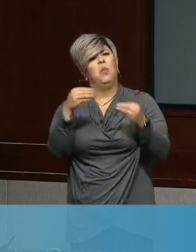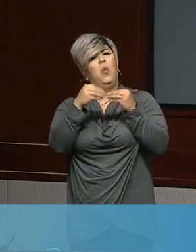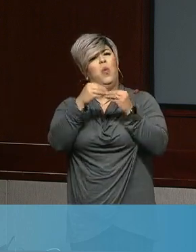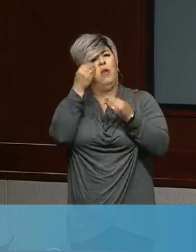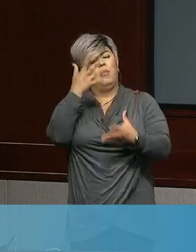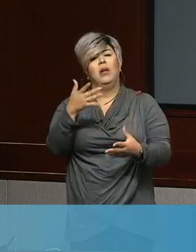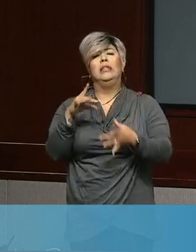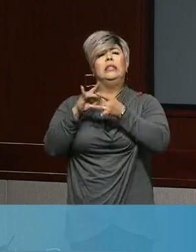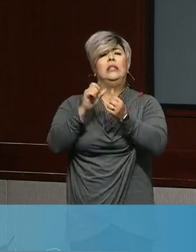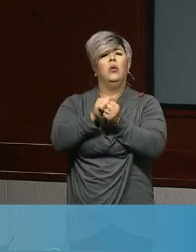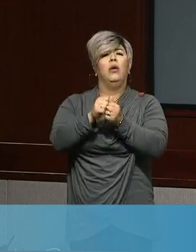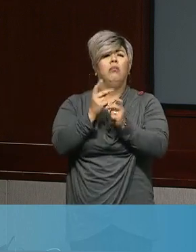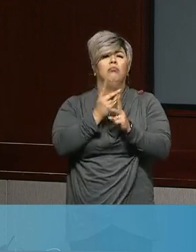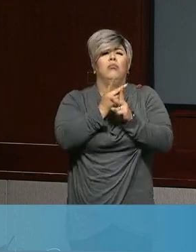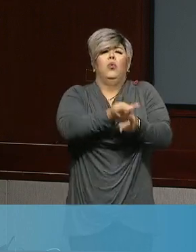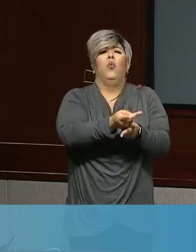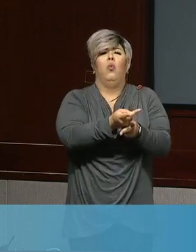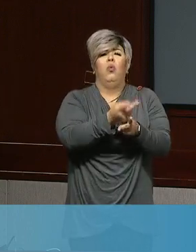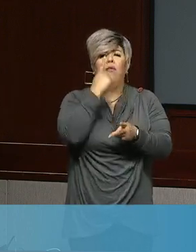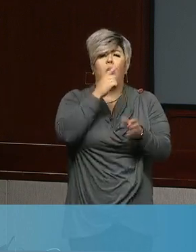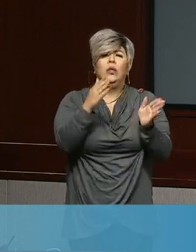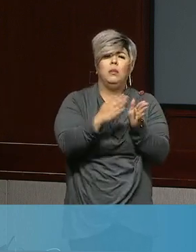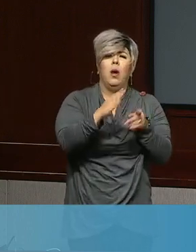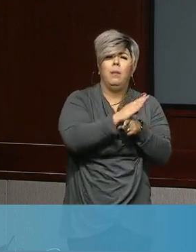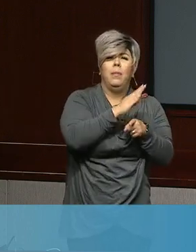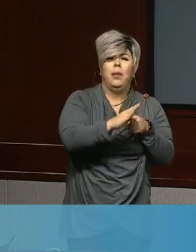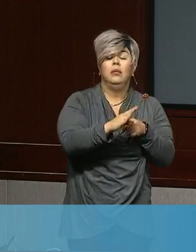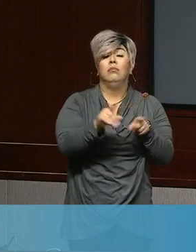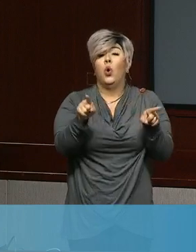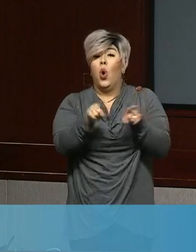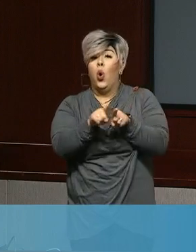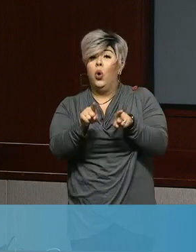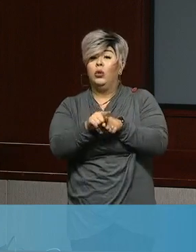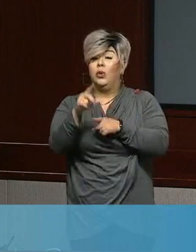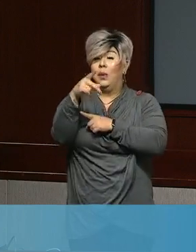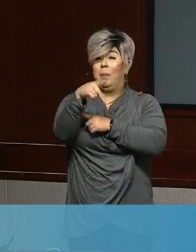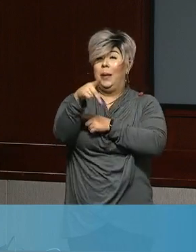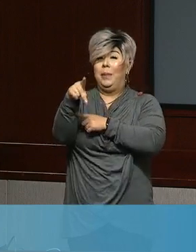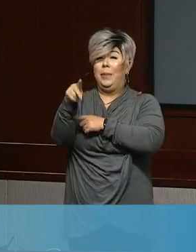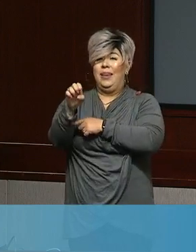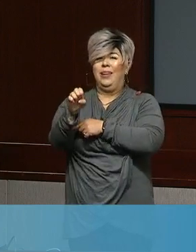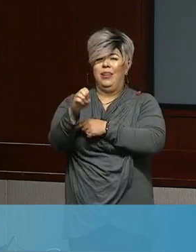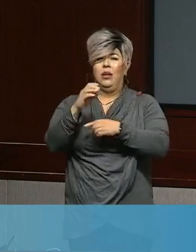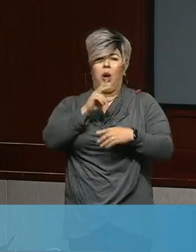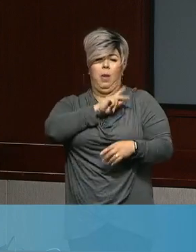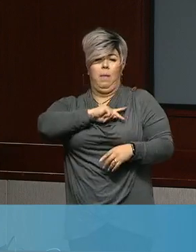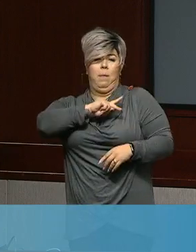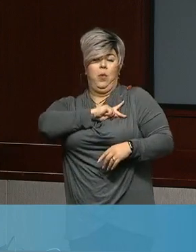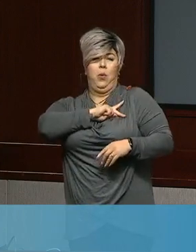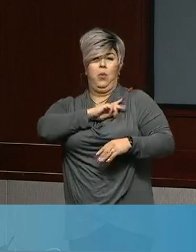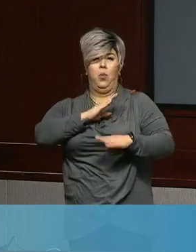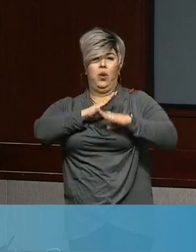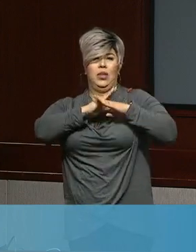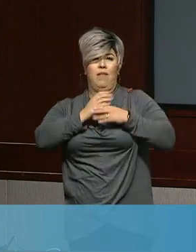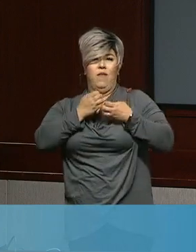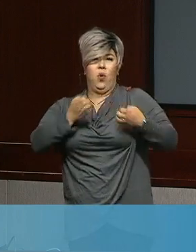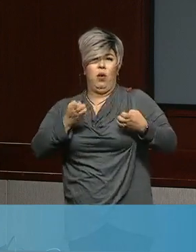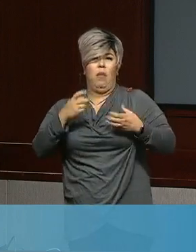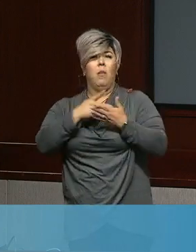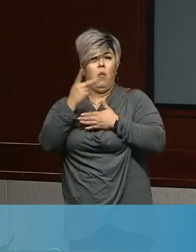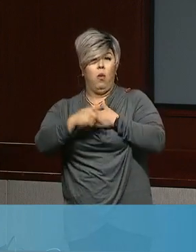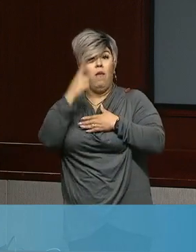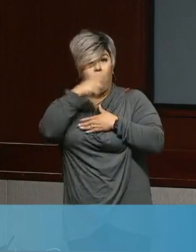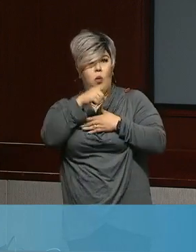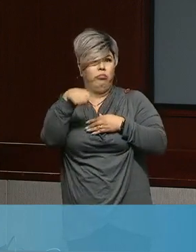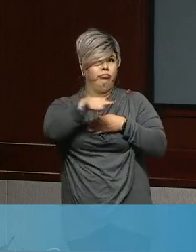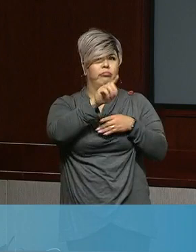program for small businesses, as well as a PPE or personal protective equipment distribution program for small